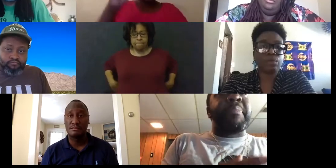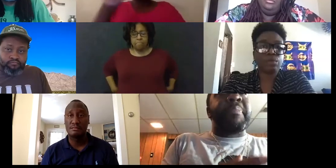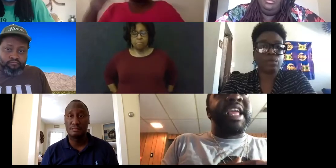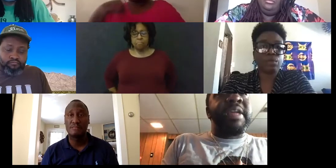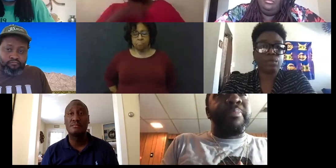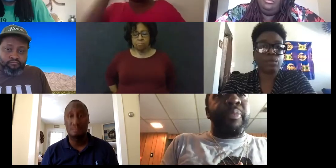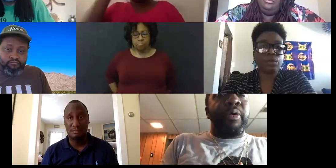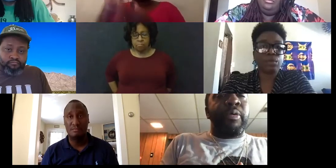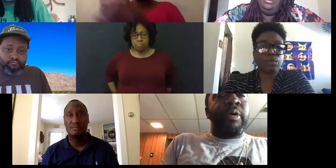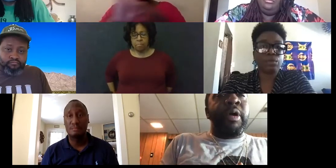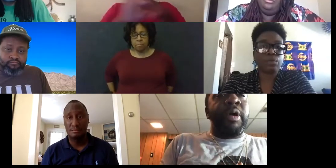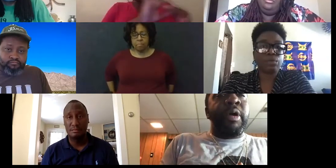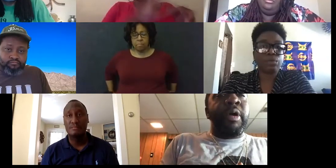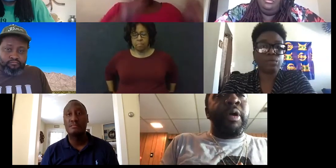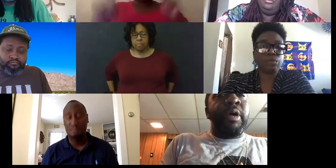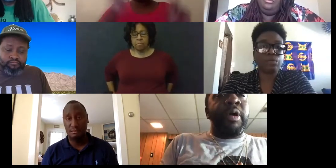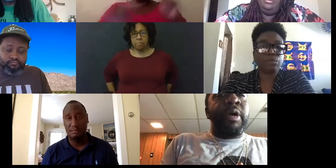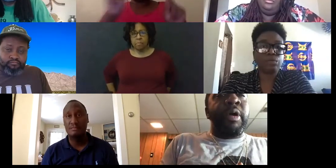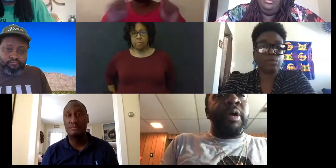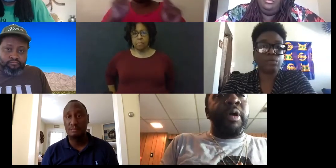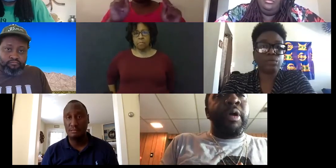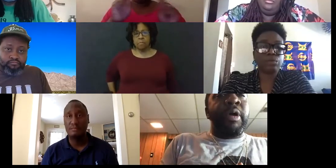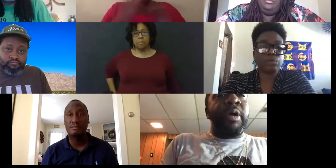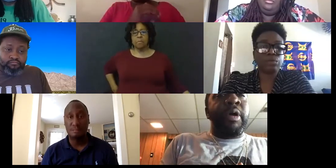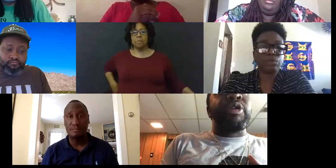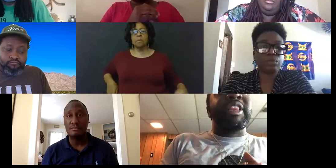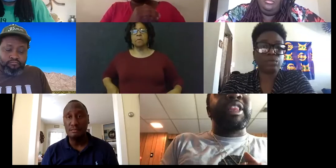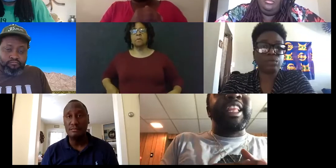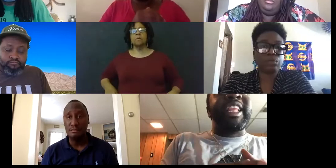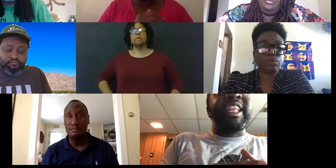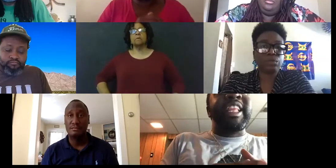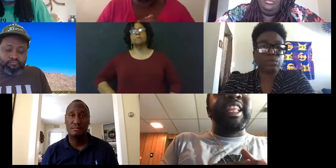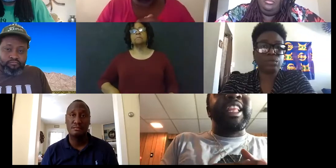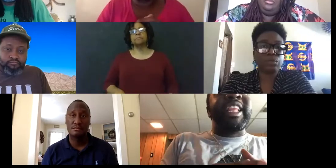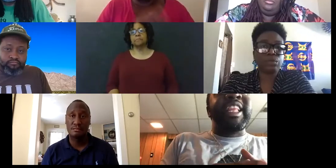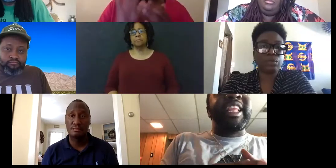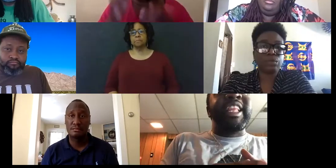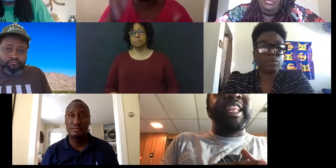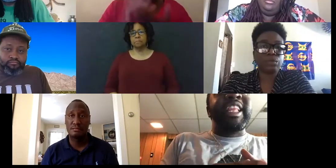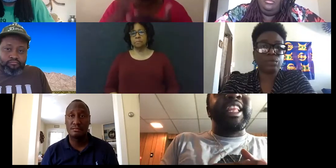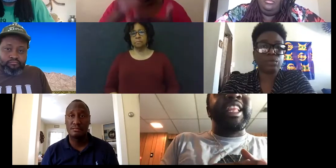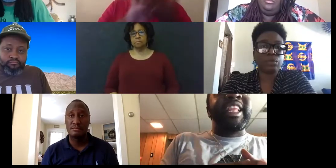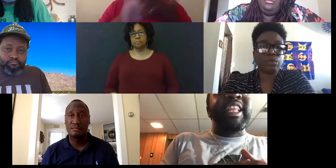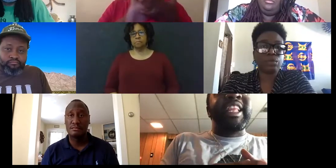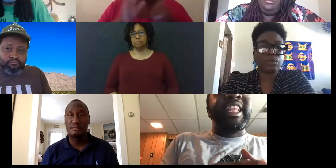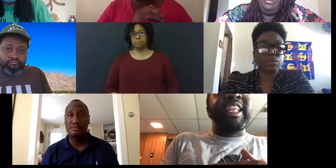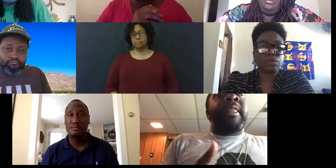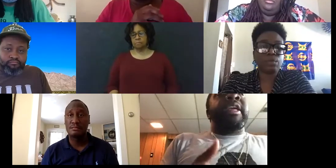connect the people. But we got to make sure that we're leading it. Because